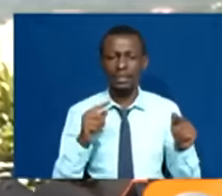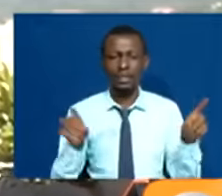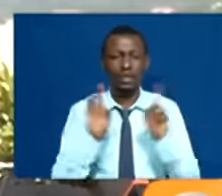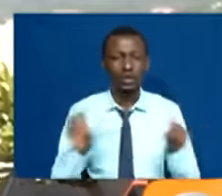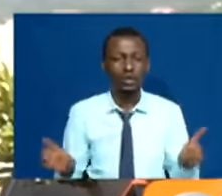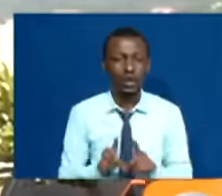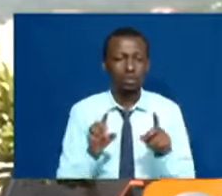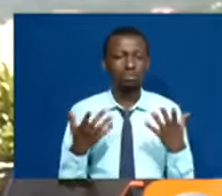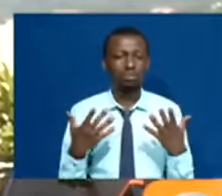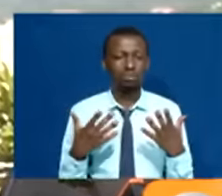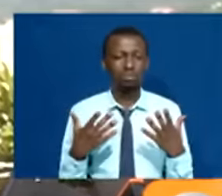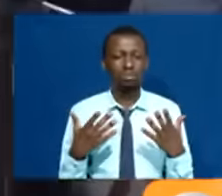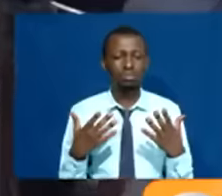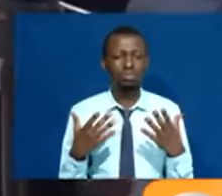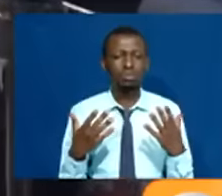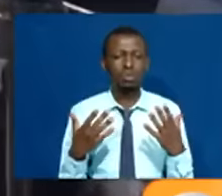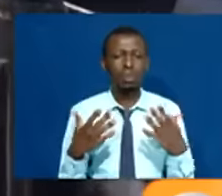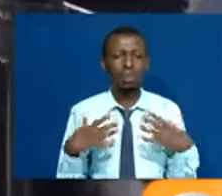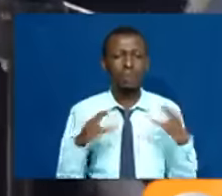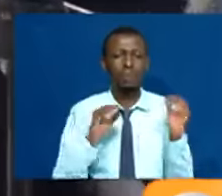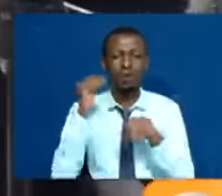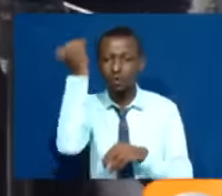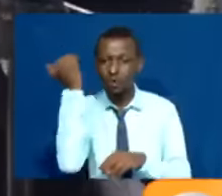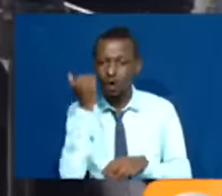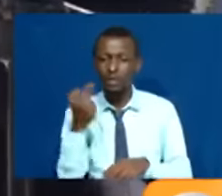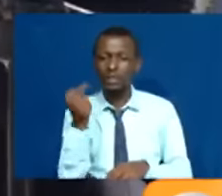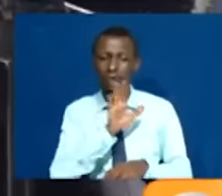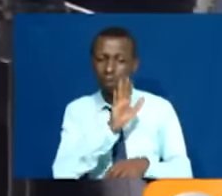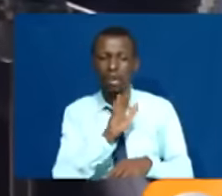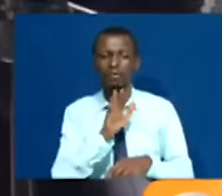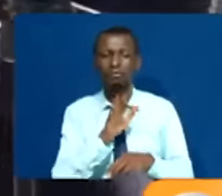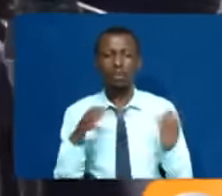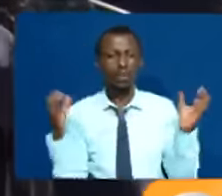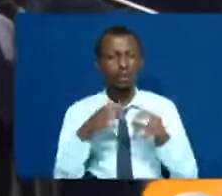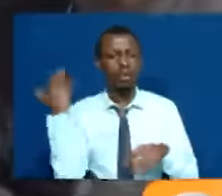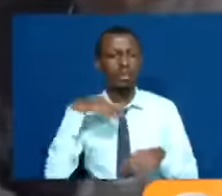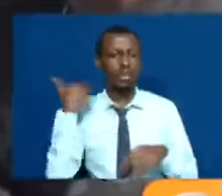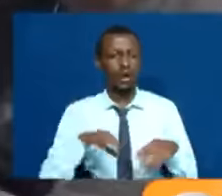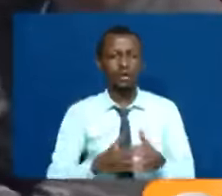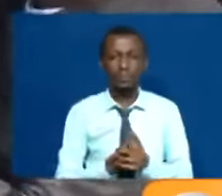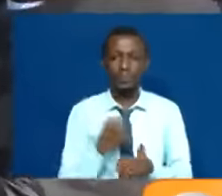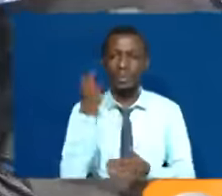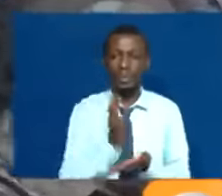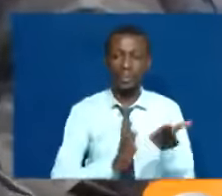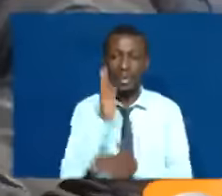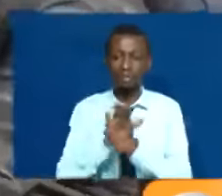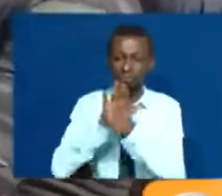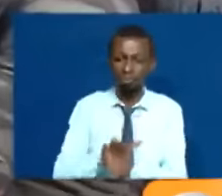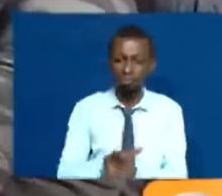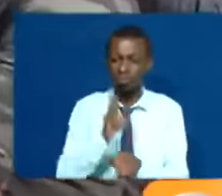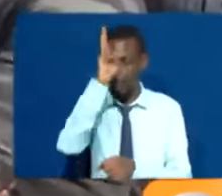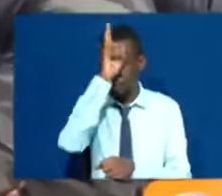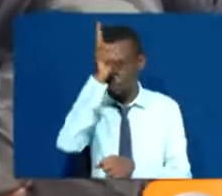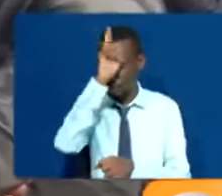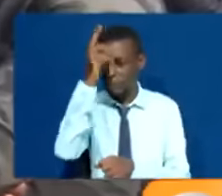people who went to court by calling them crooks. Omtata says it is an infringement of his right as he was frustrated by police and was